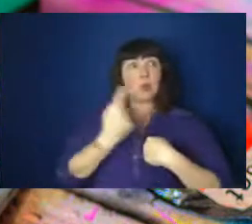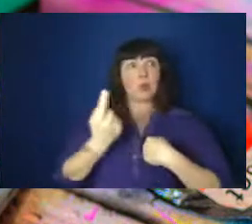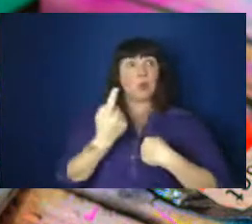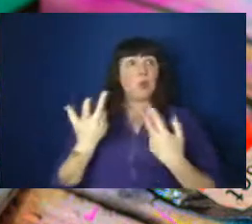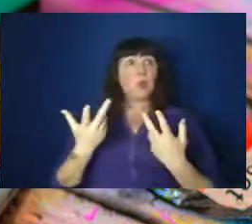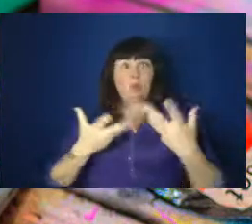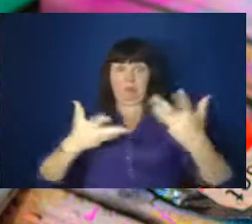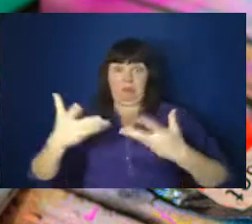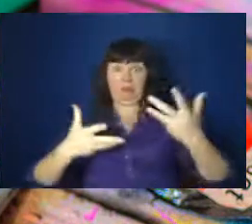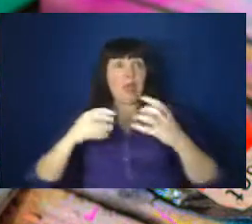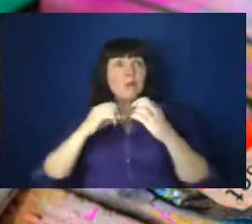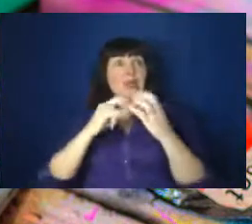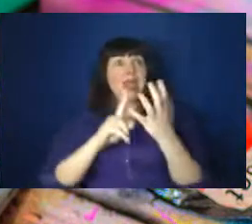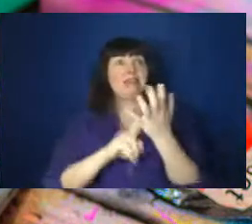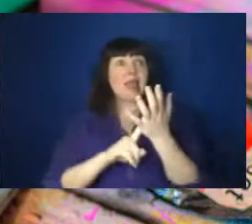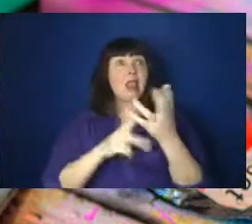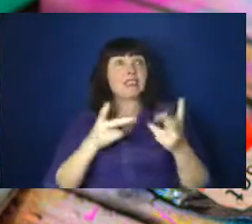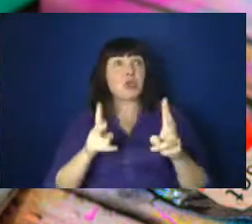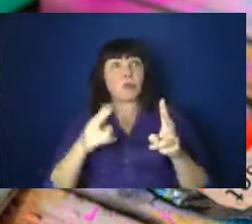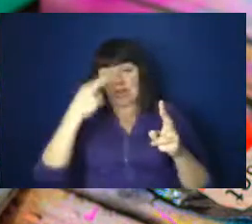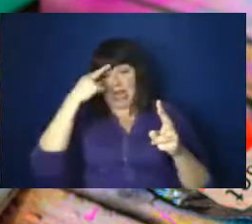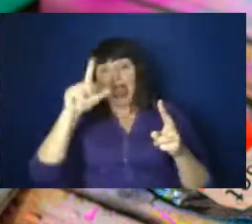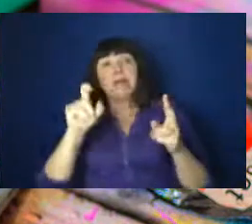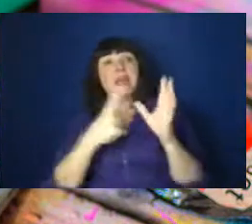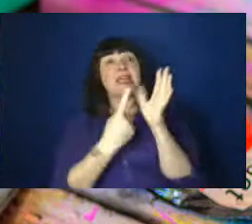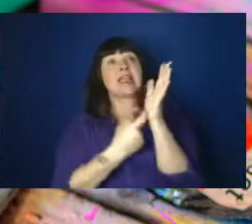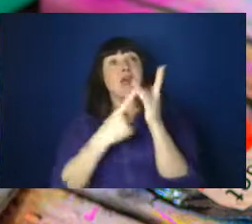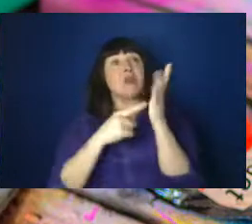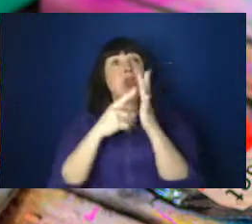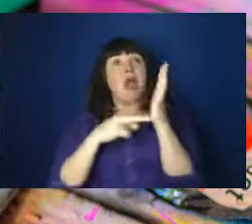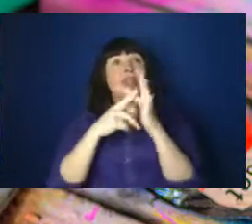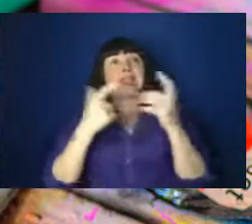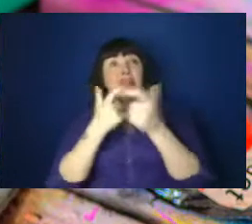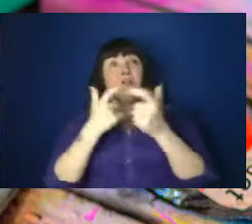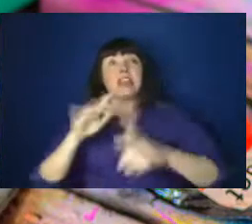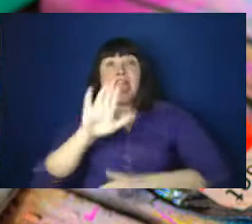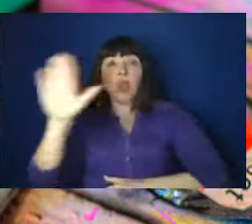BSL interpreter, Caroline. Hello, Caroline.